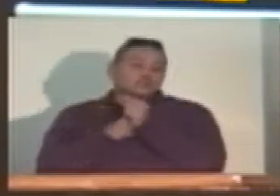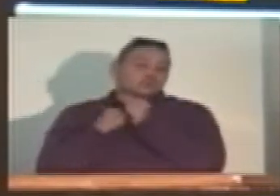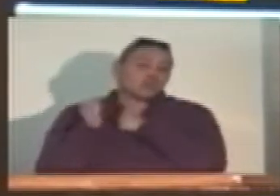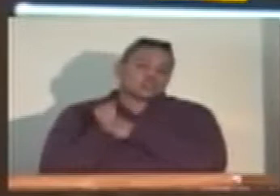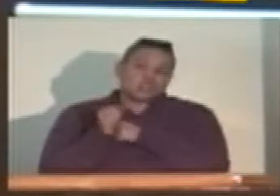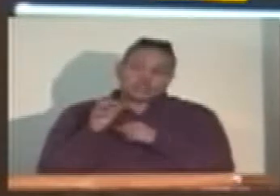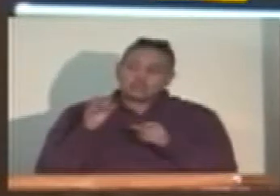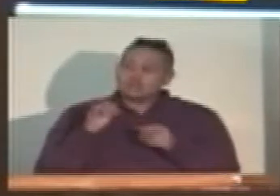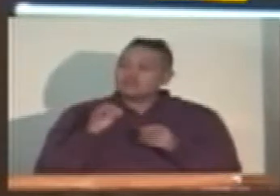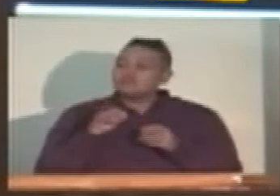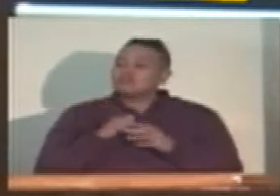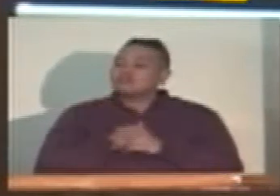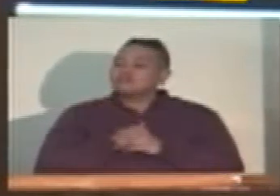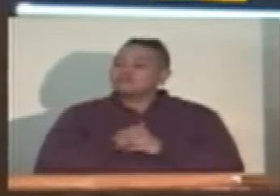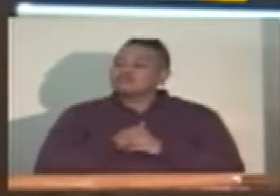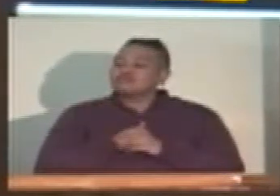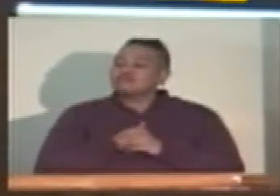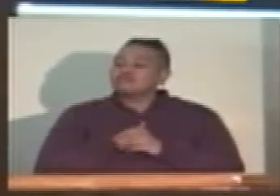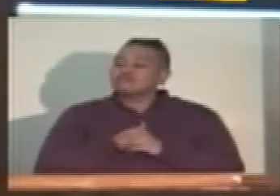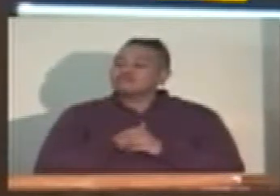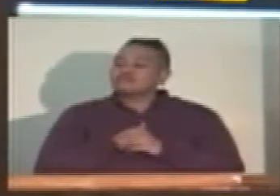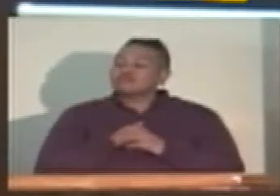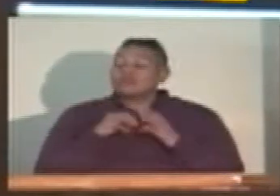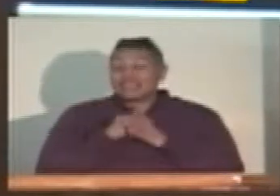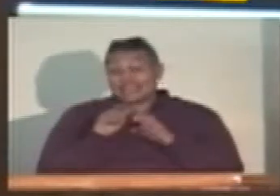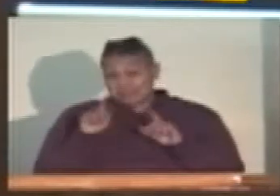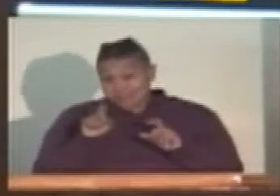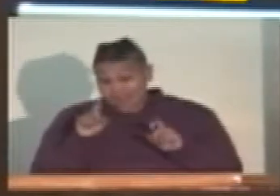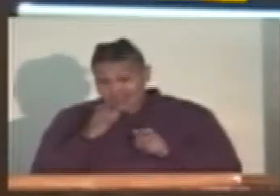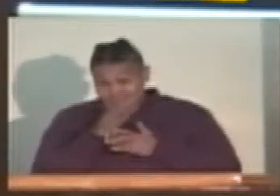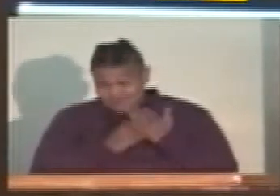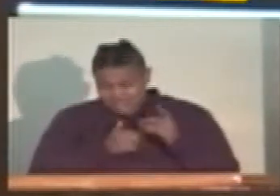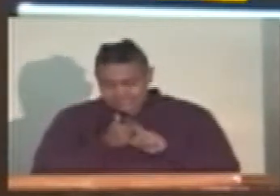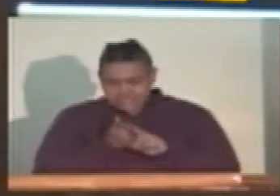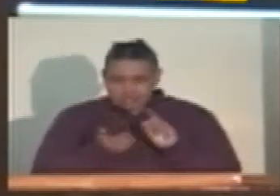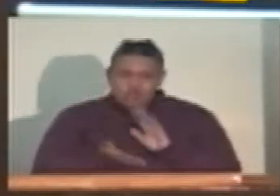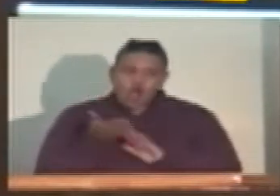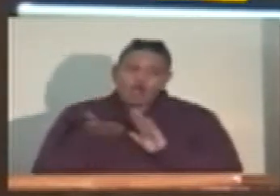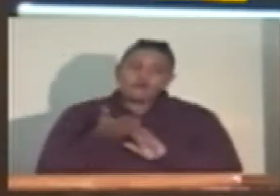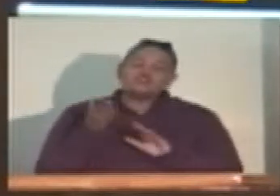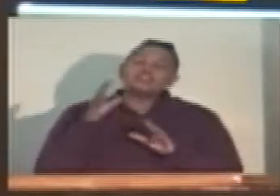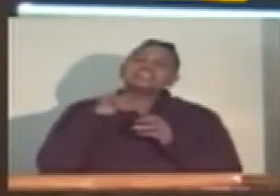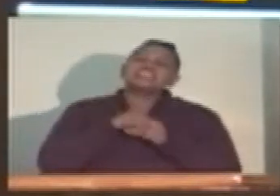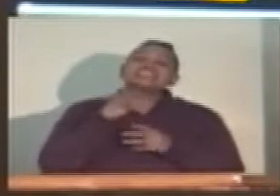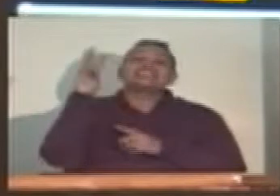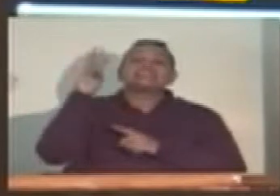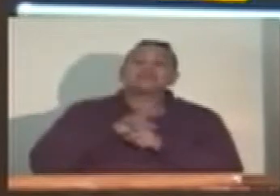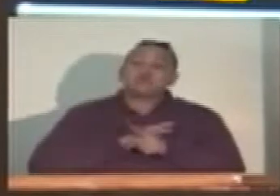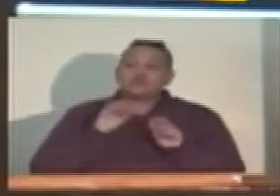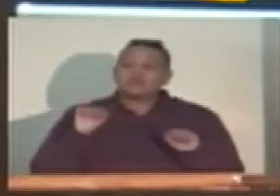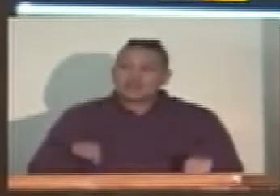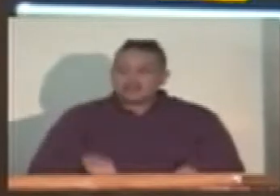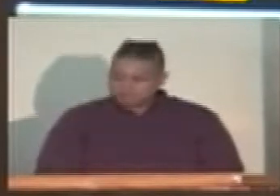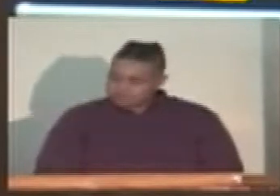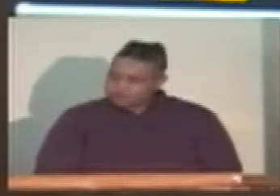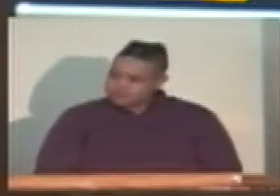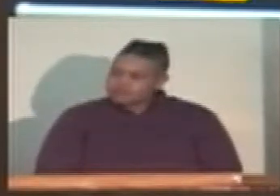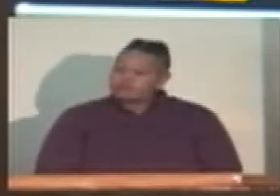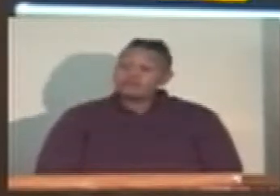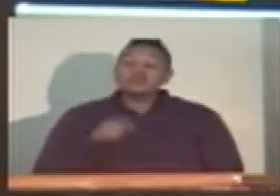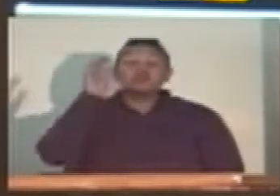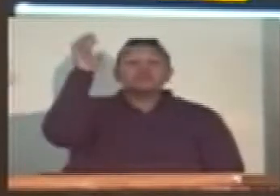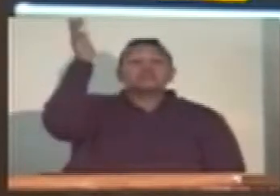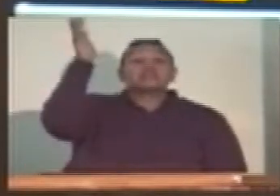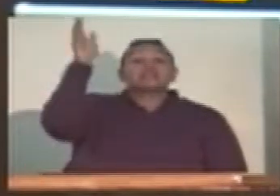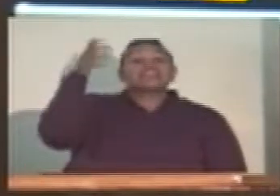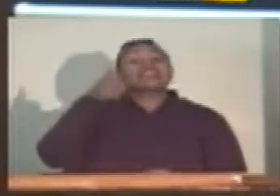will deliver the project with a pilot phase operational within 6 months. Mr.